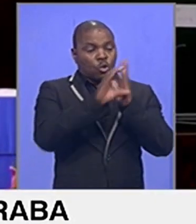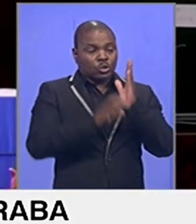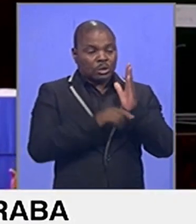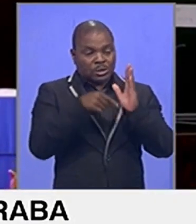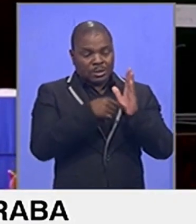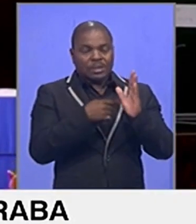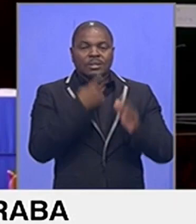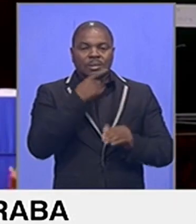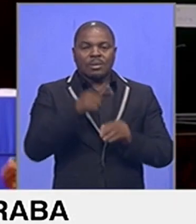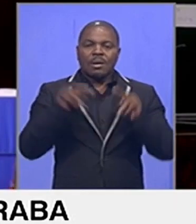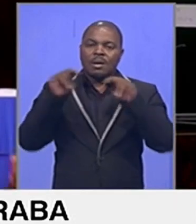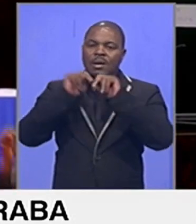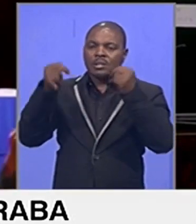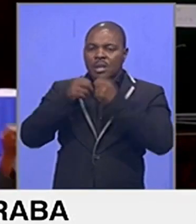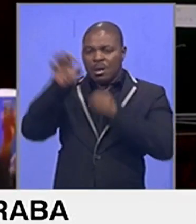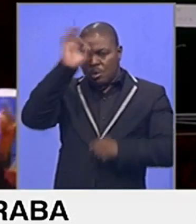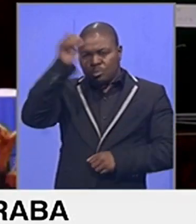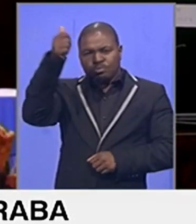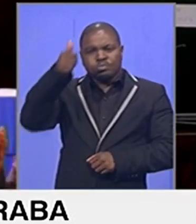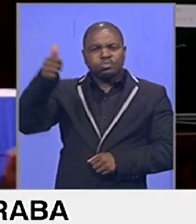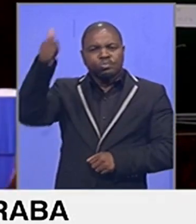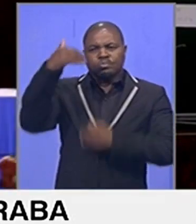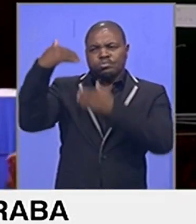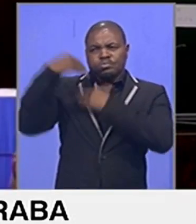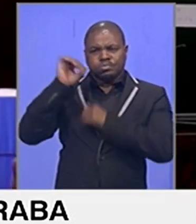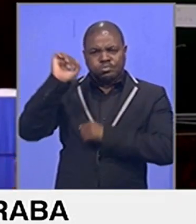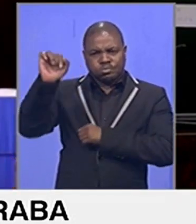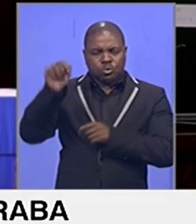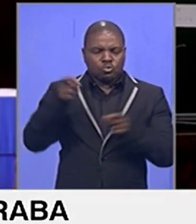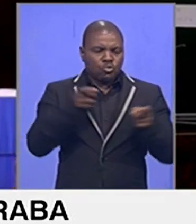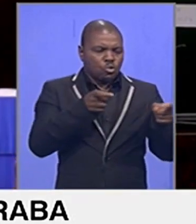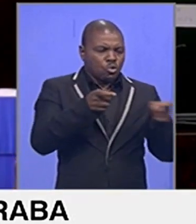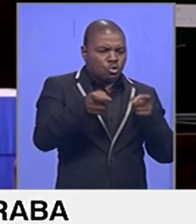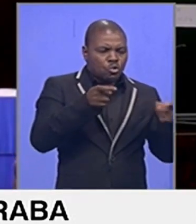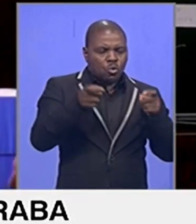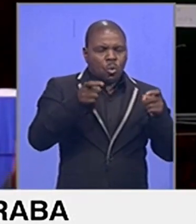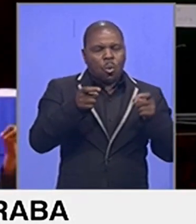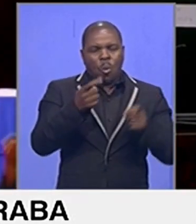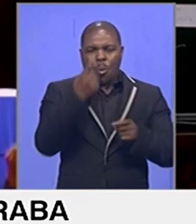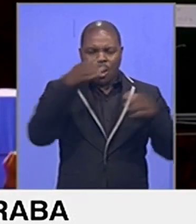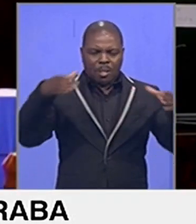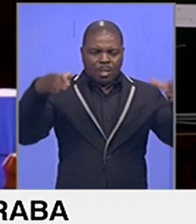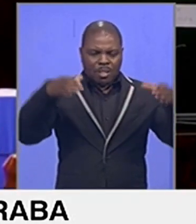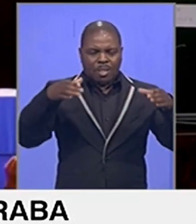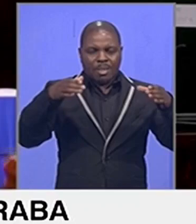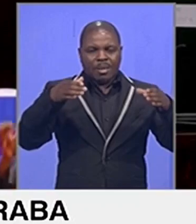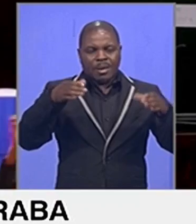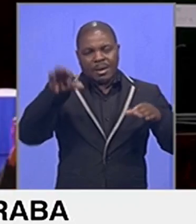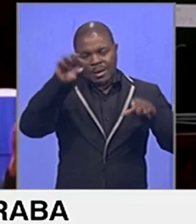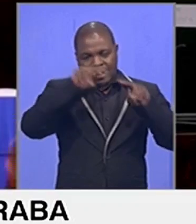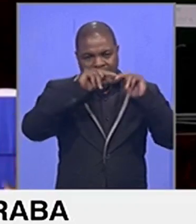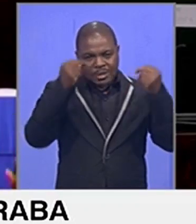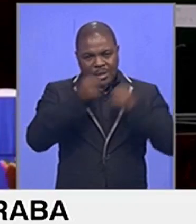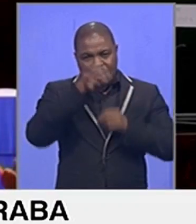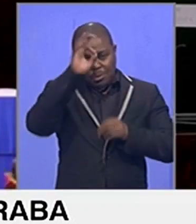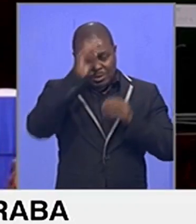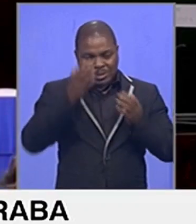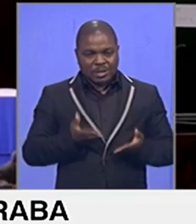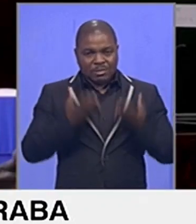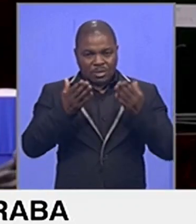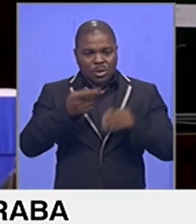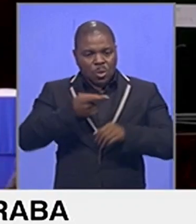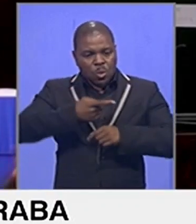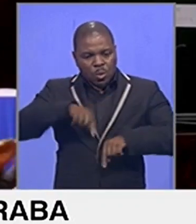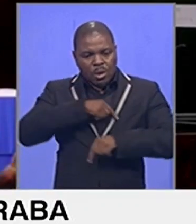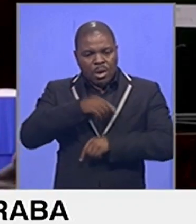of the National Commissioner to control and manage the single National Police Service cannot be transferred